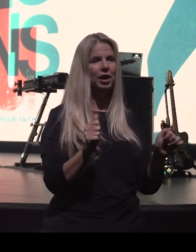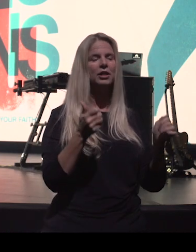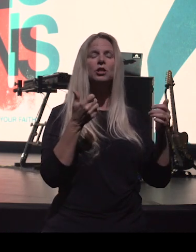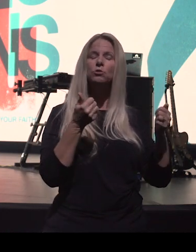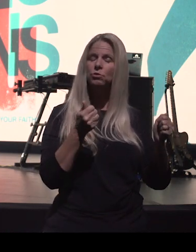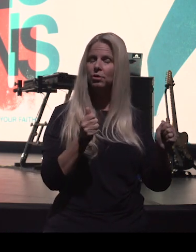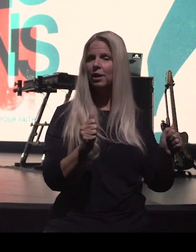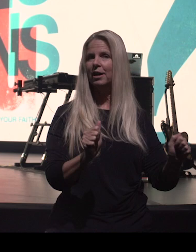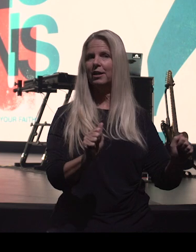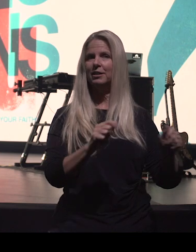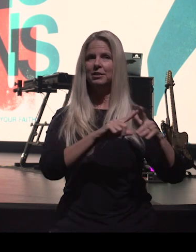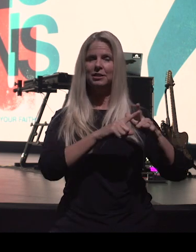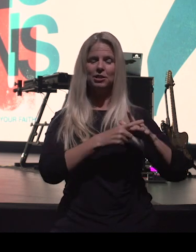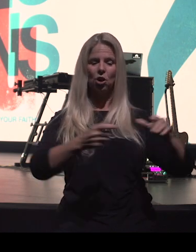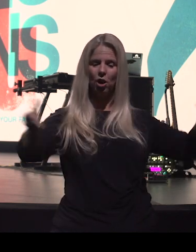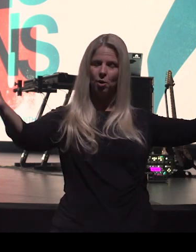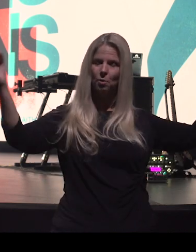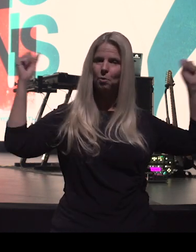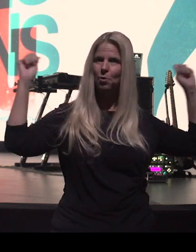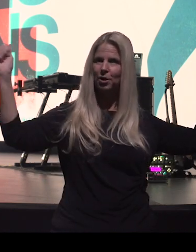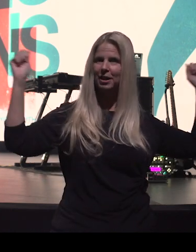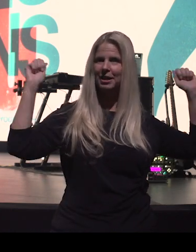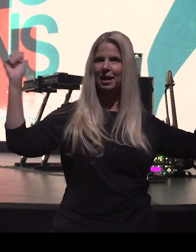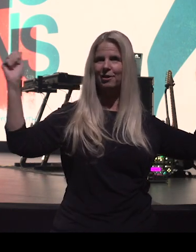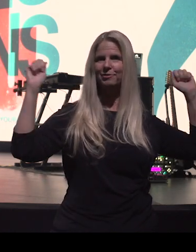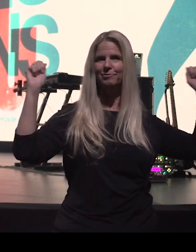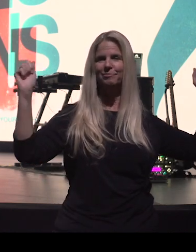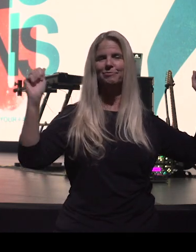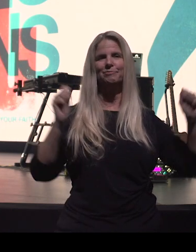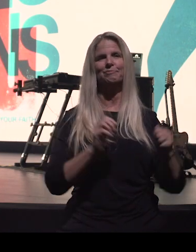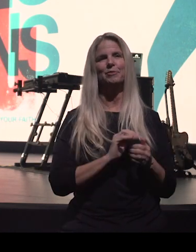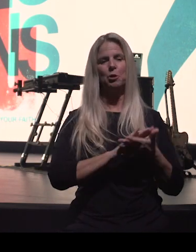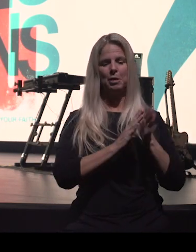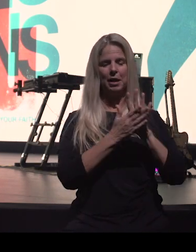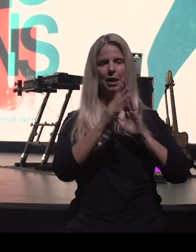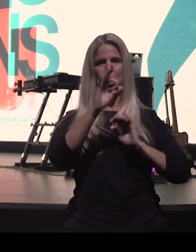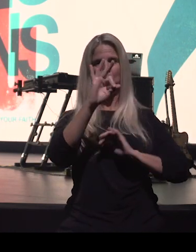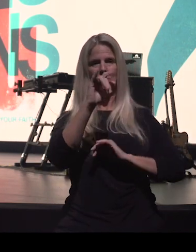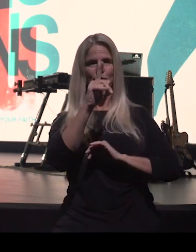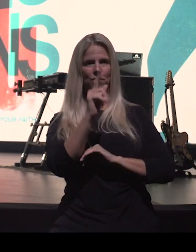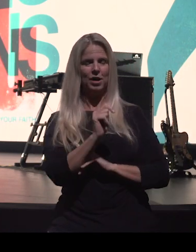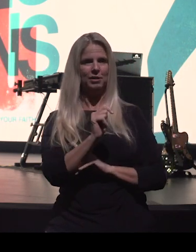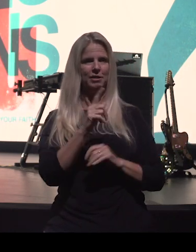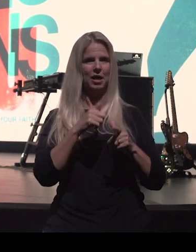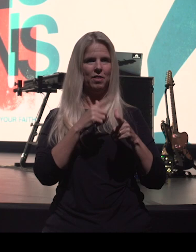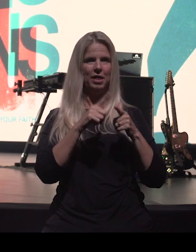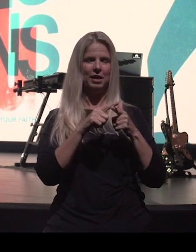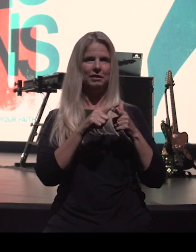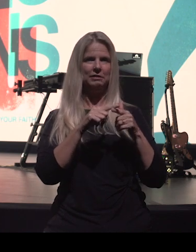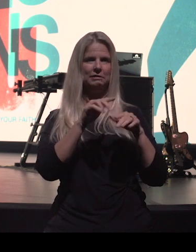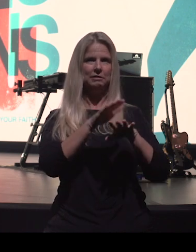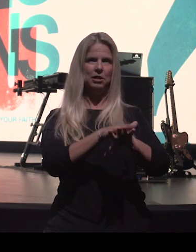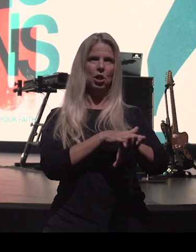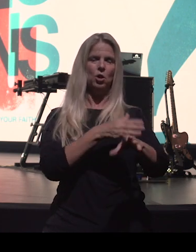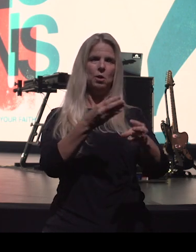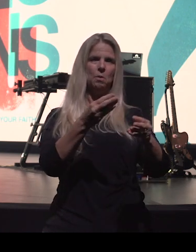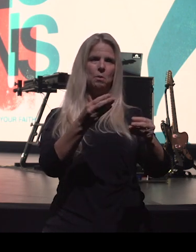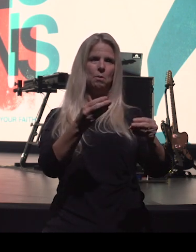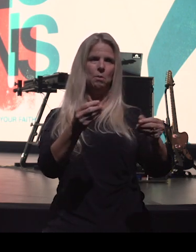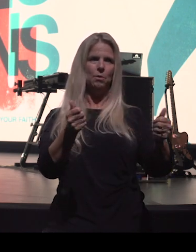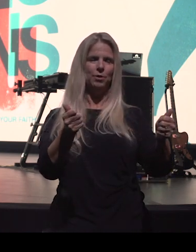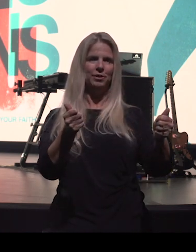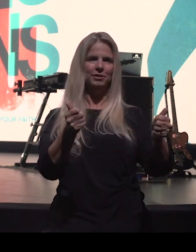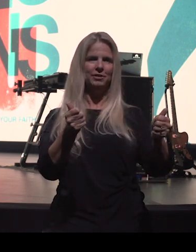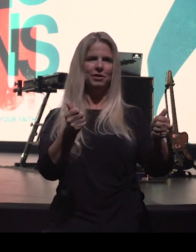you tried to start working out and getting fit. And then what happened? You just kind of fizzled out. What'd you do?